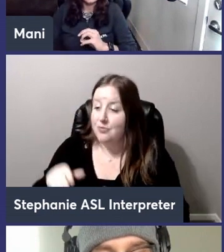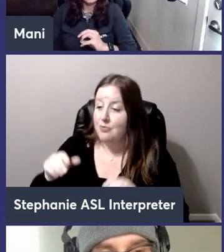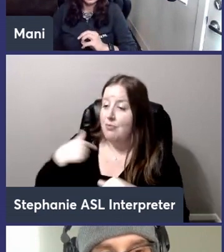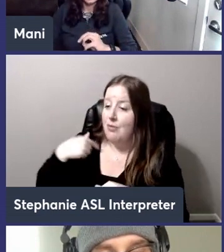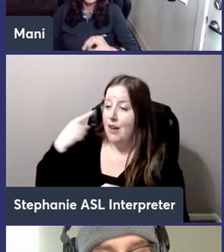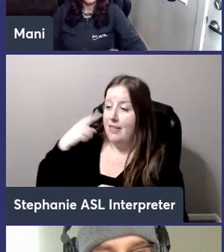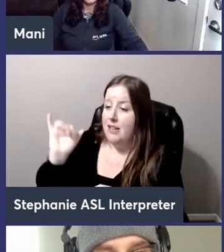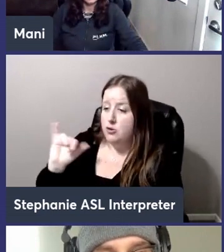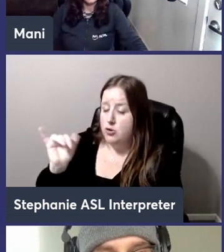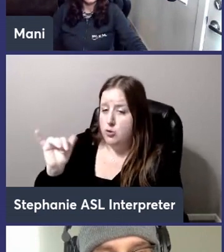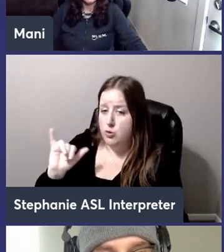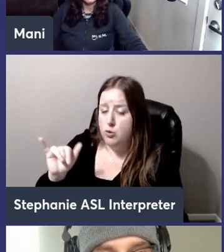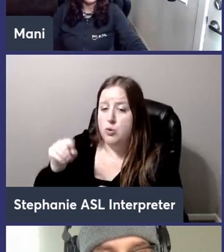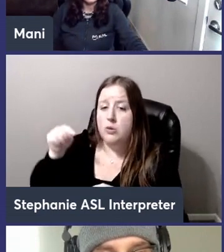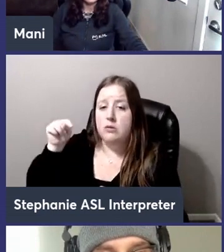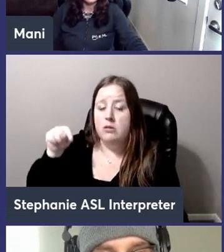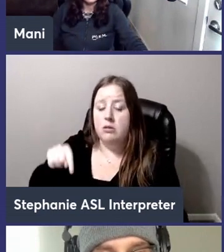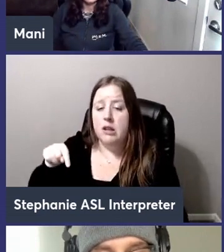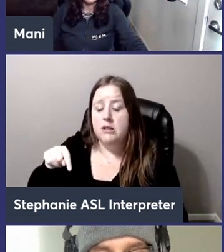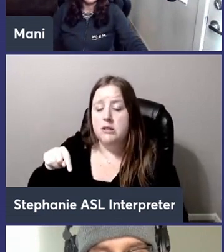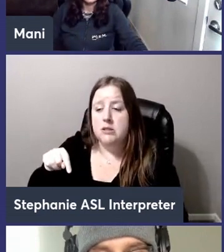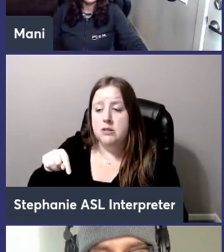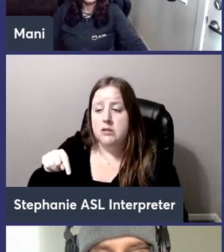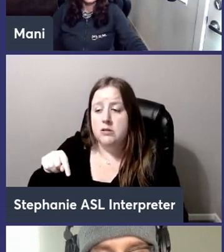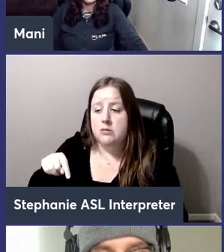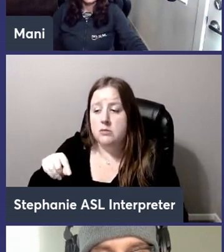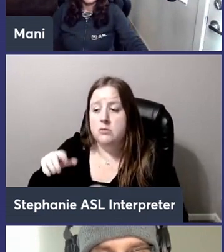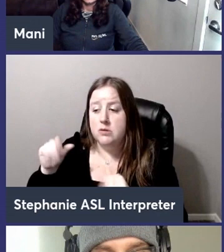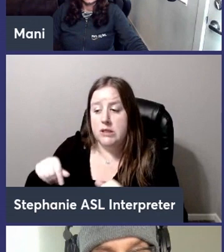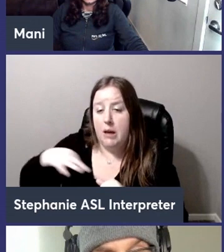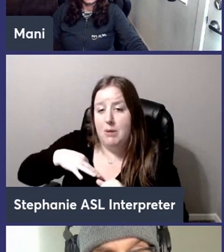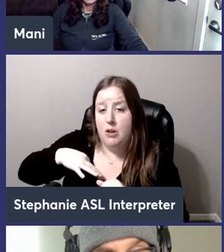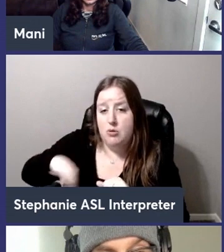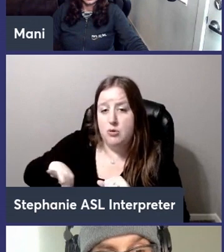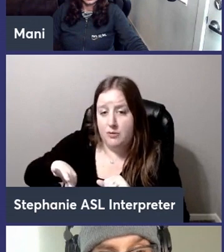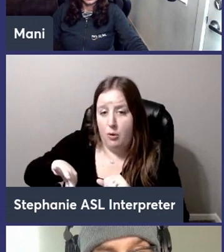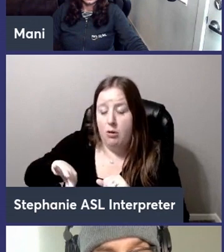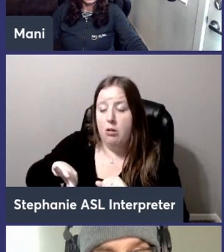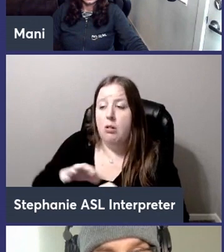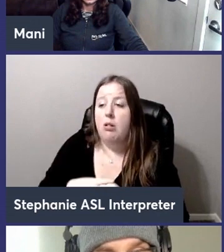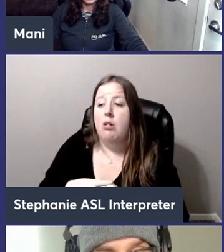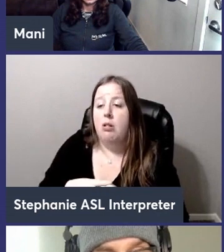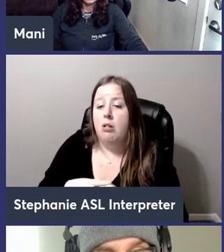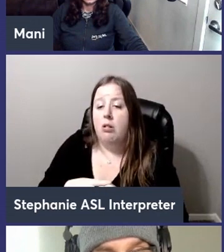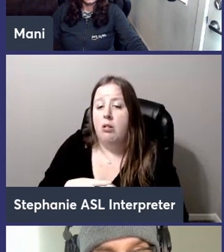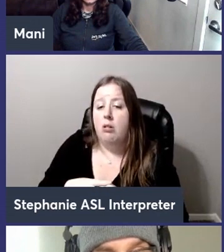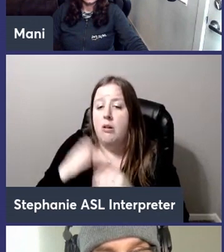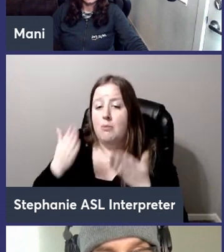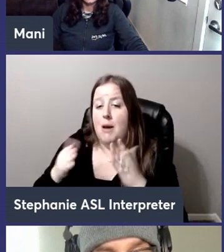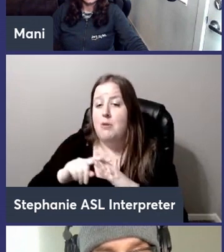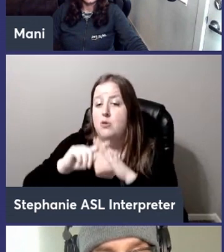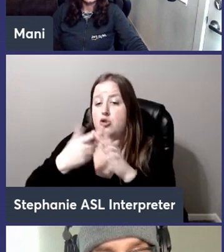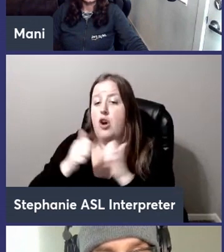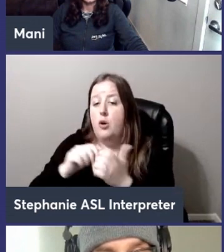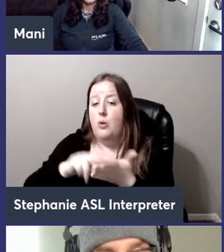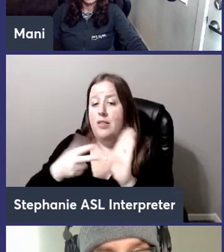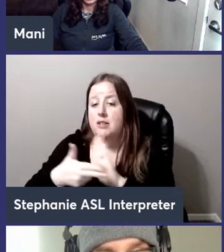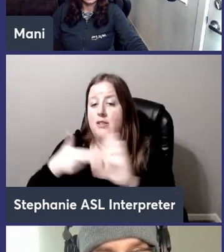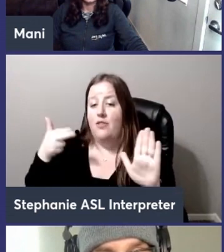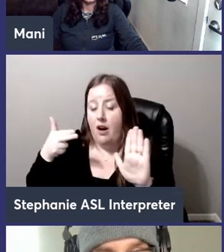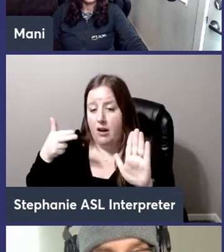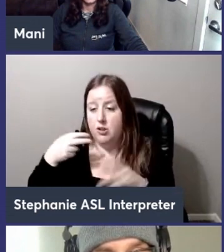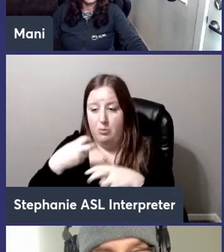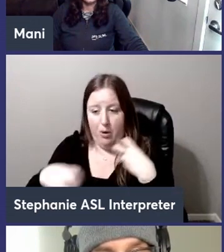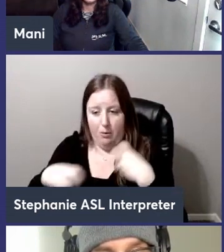that this could come in useful from maybe you start out with a defined